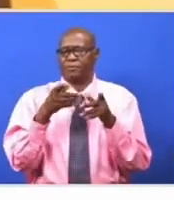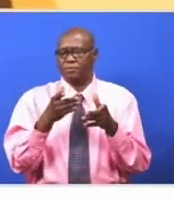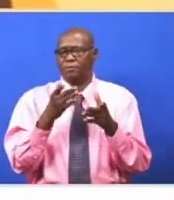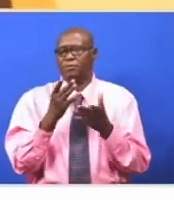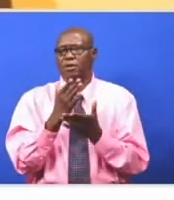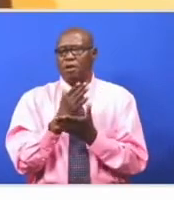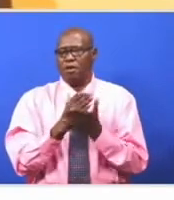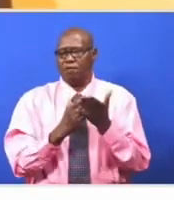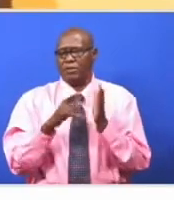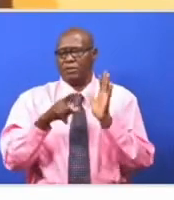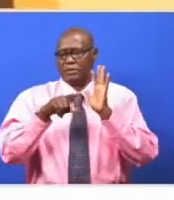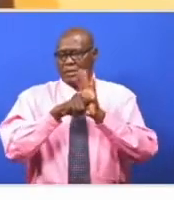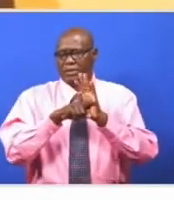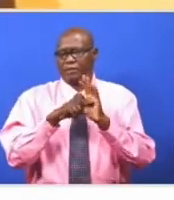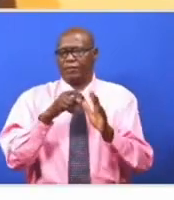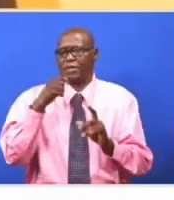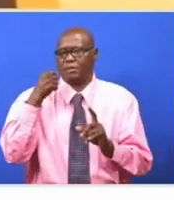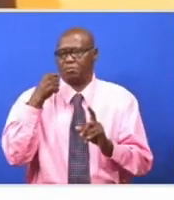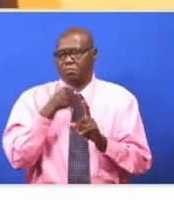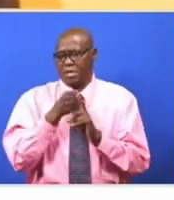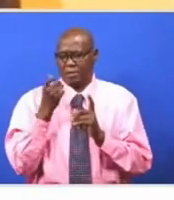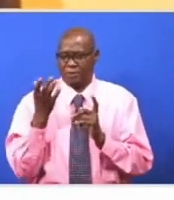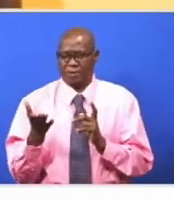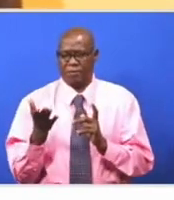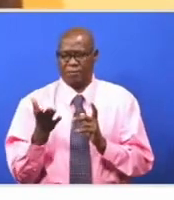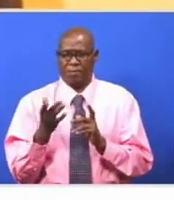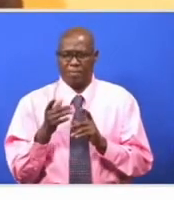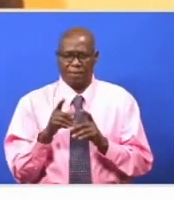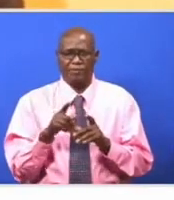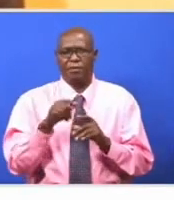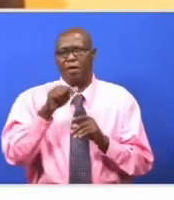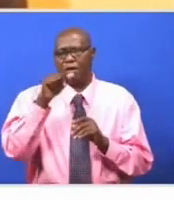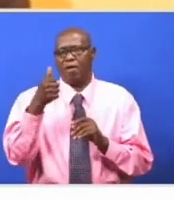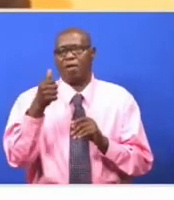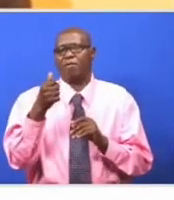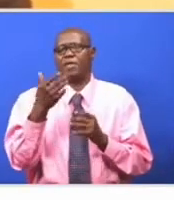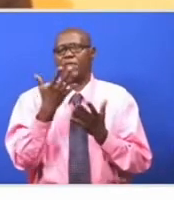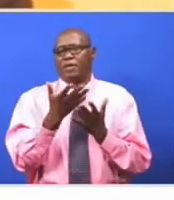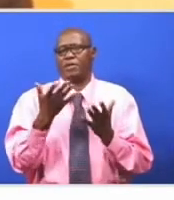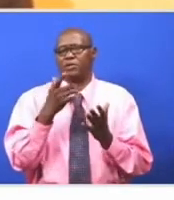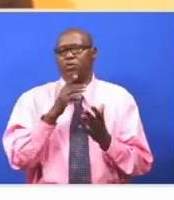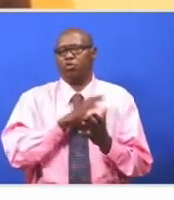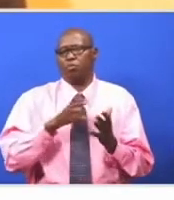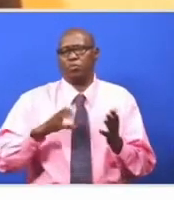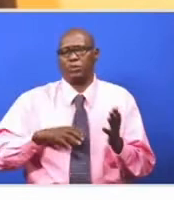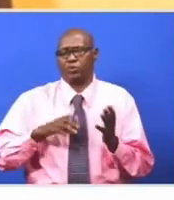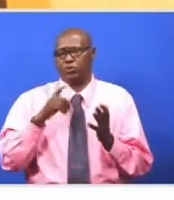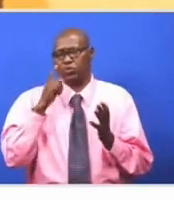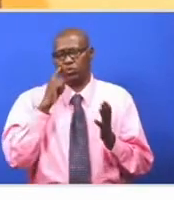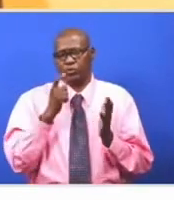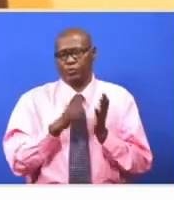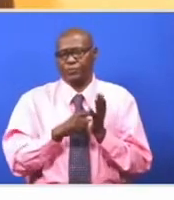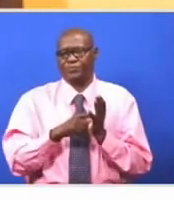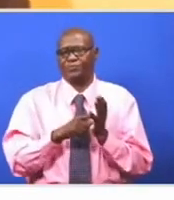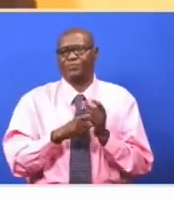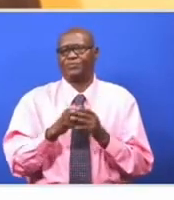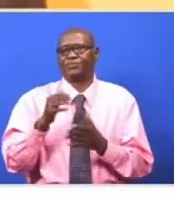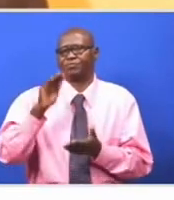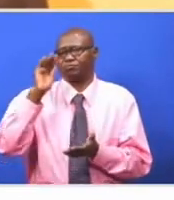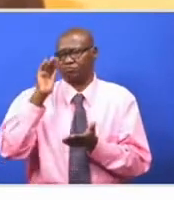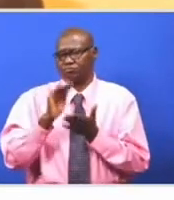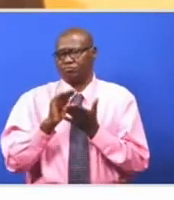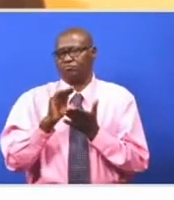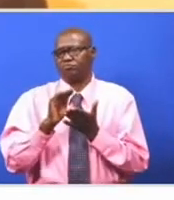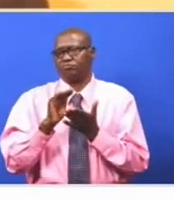impacted negatively. And as a result, the Commission noted a reduction in campaign activities in those areas and